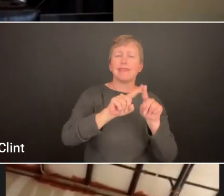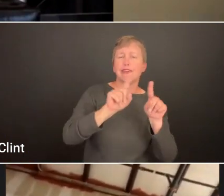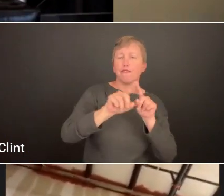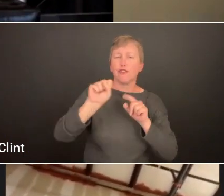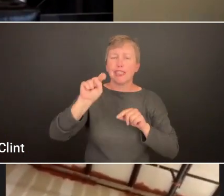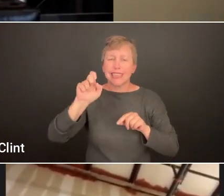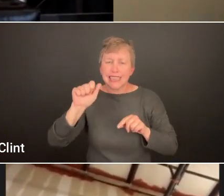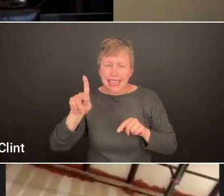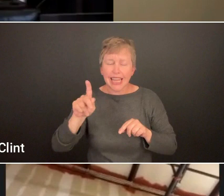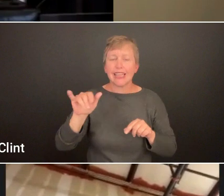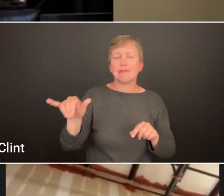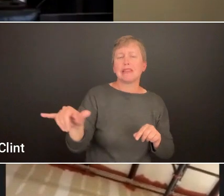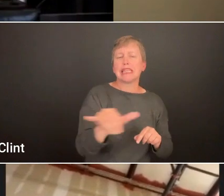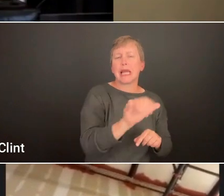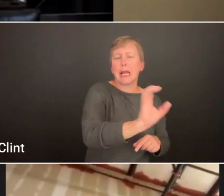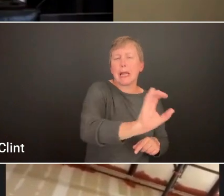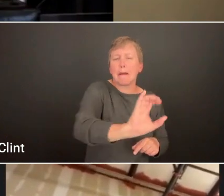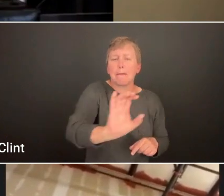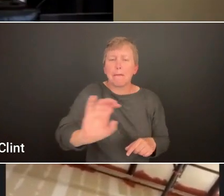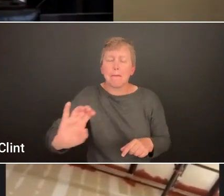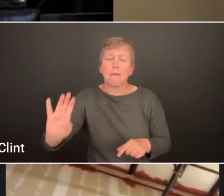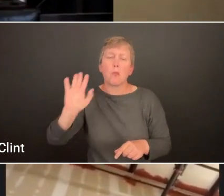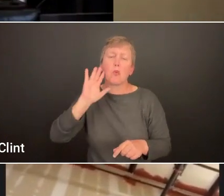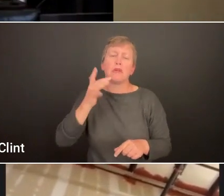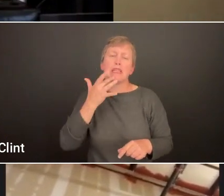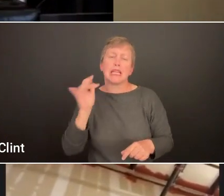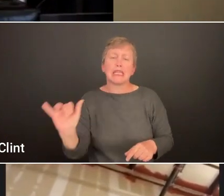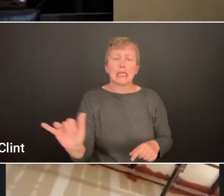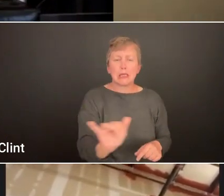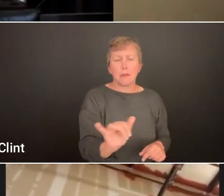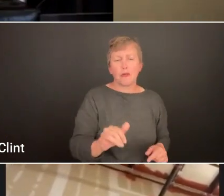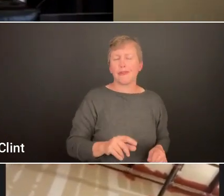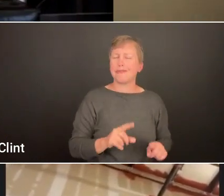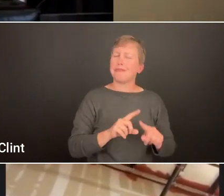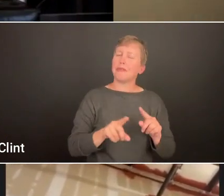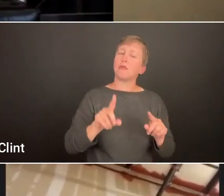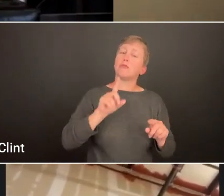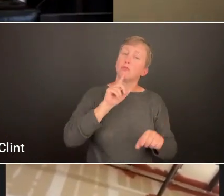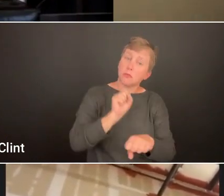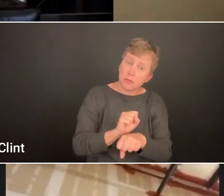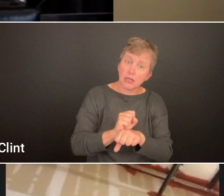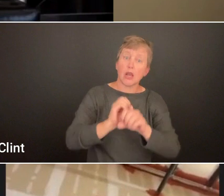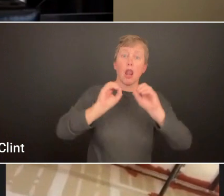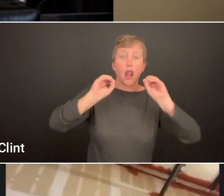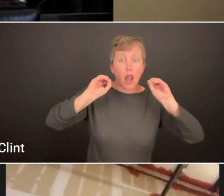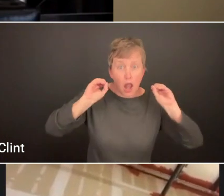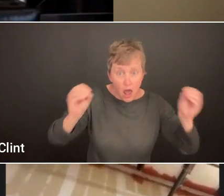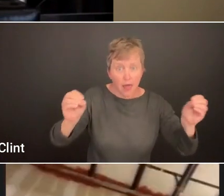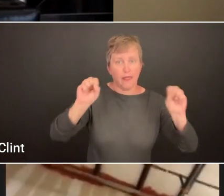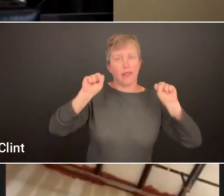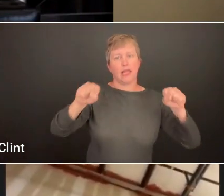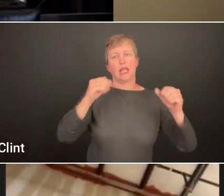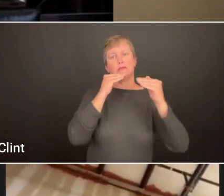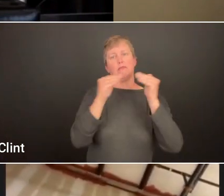have a prime rib or a New York strip or a filet, and you put the same seasoning on it. It's gonna taste similar,